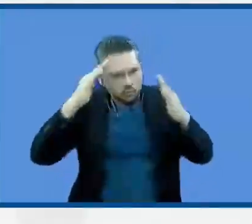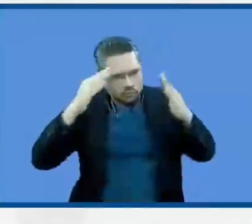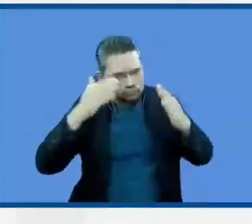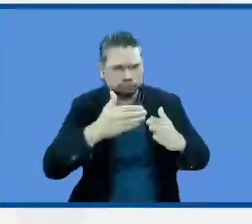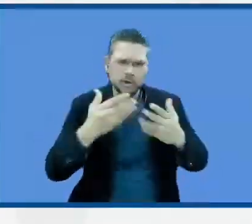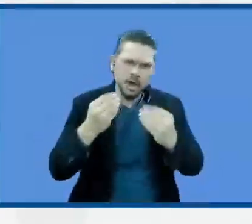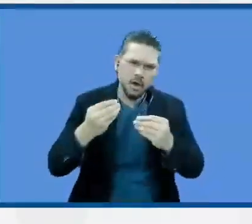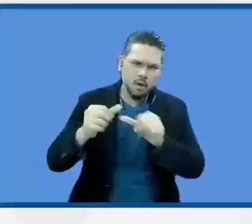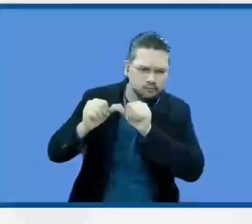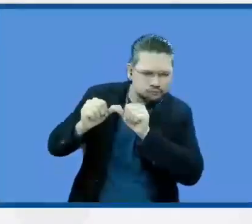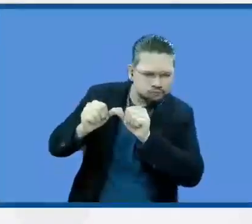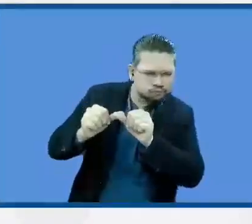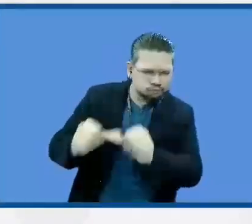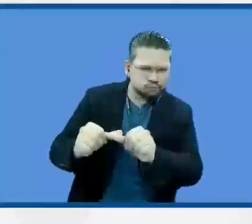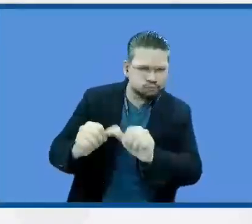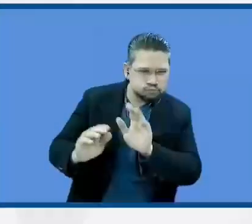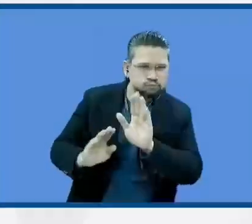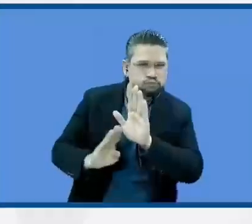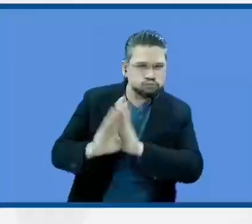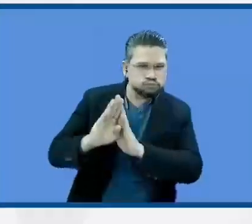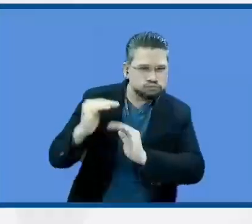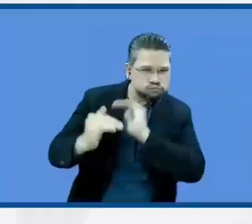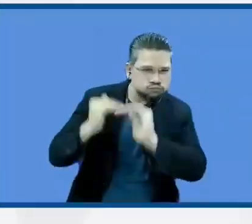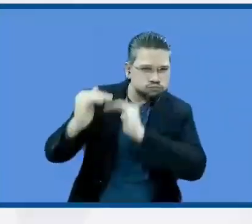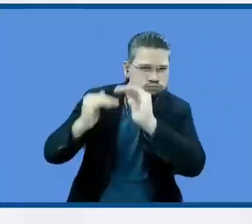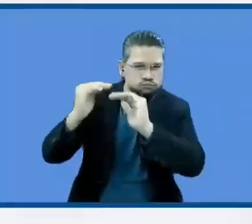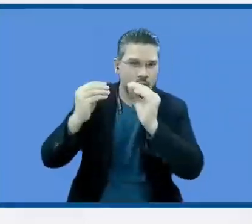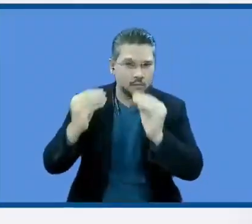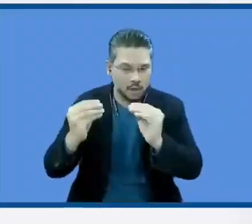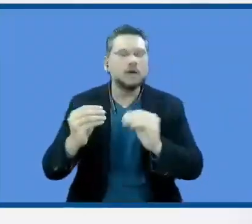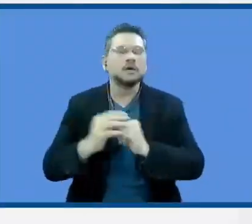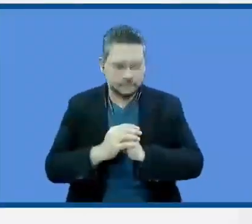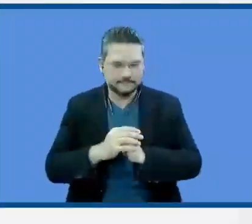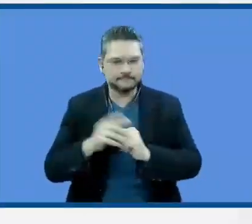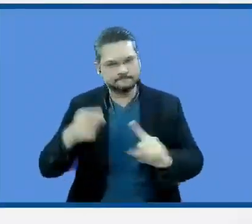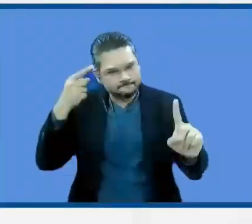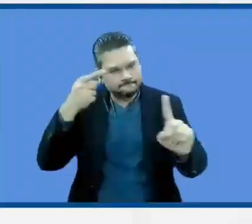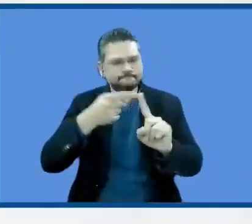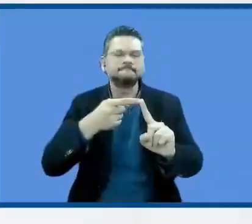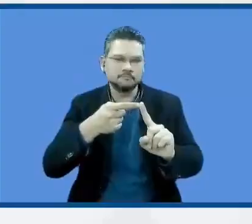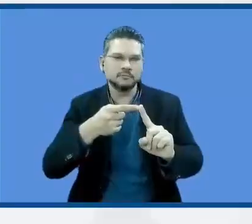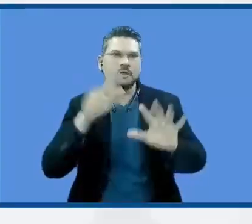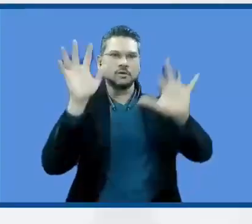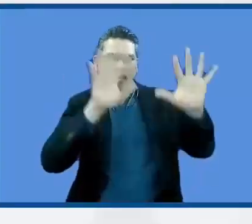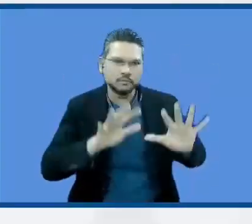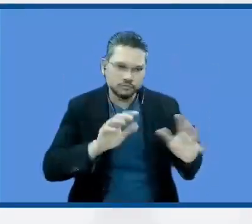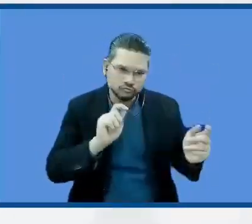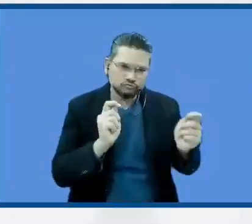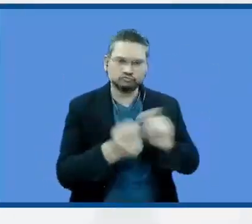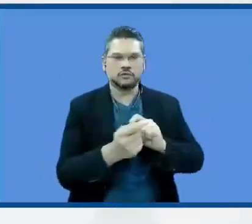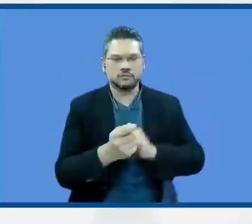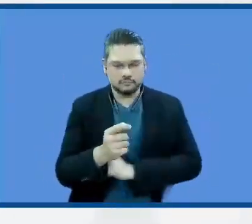development, conservation of biodiversity, climate change, and disaster risk reduction.